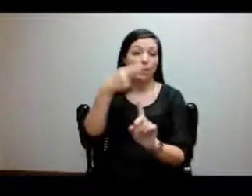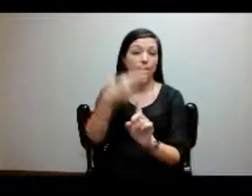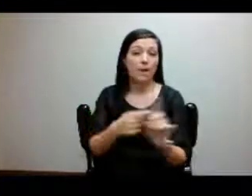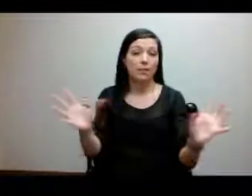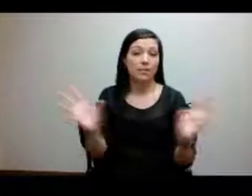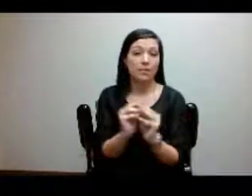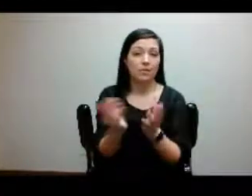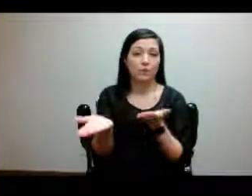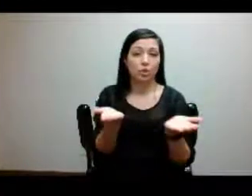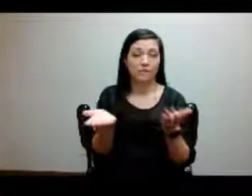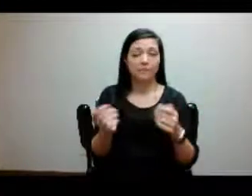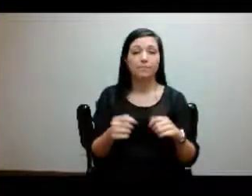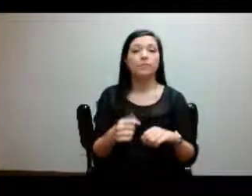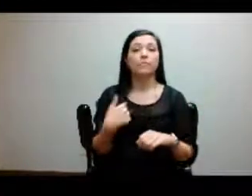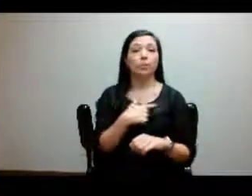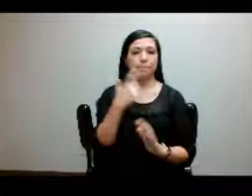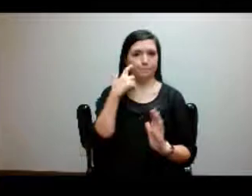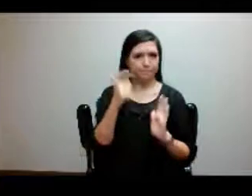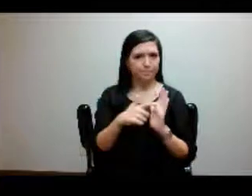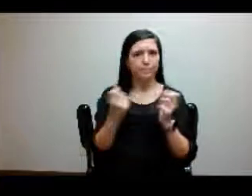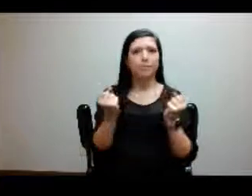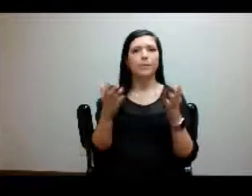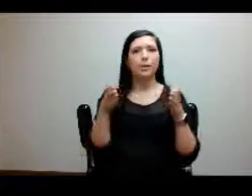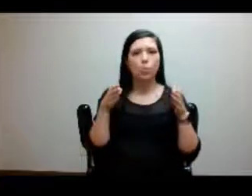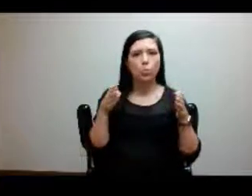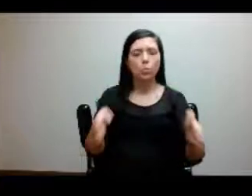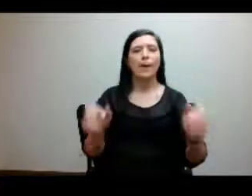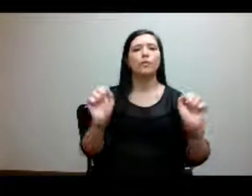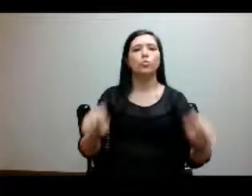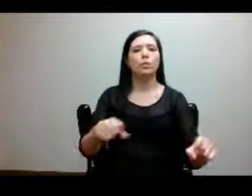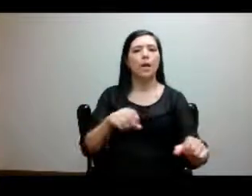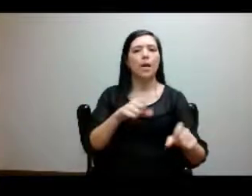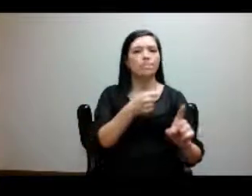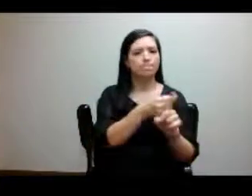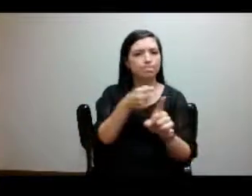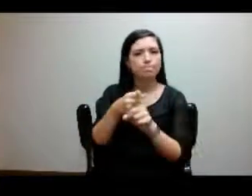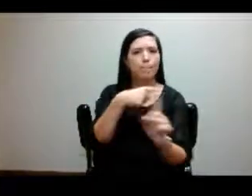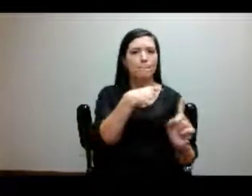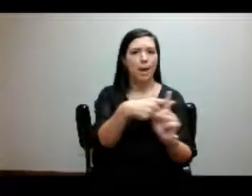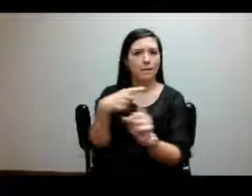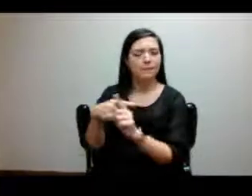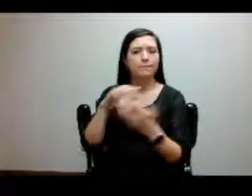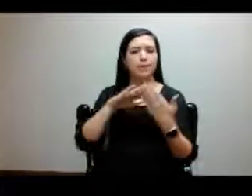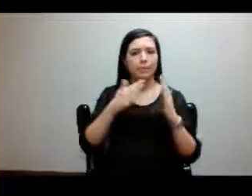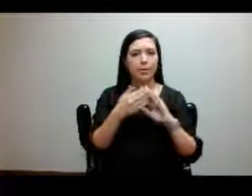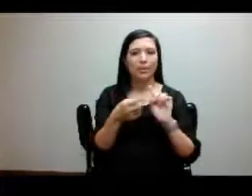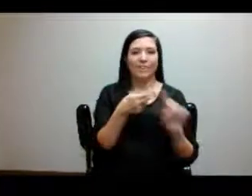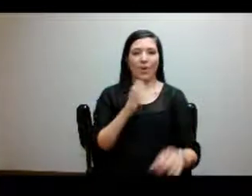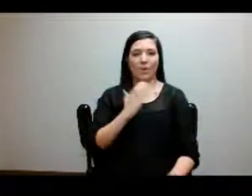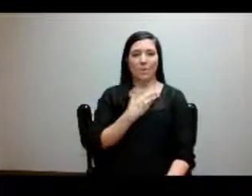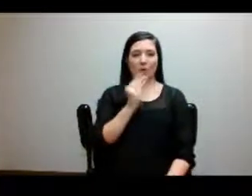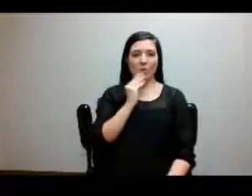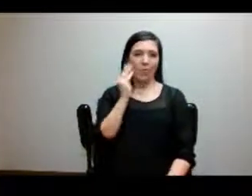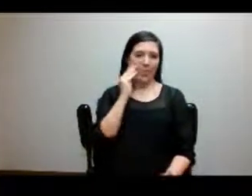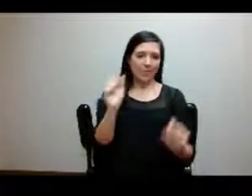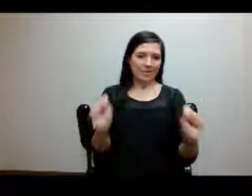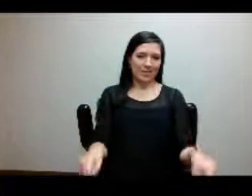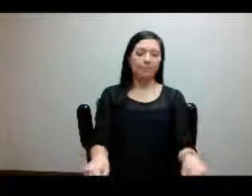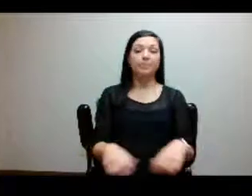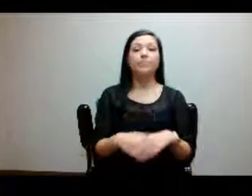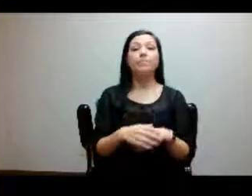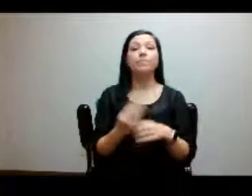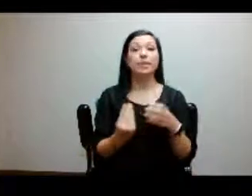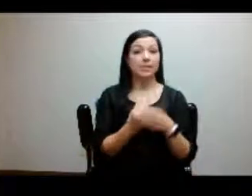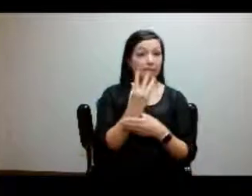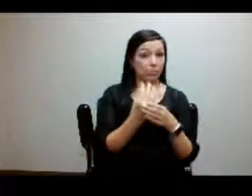We also realized that there were so many ways we were able to positively impact our community from the safety of our own homes. This spring and